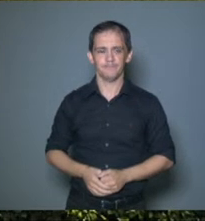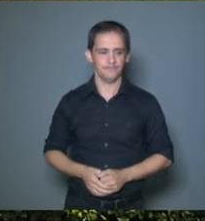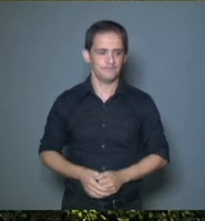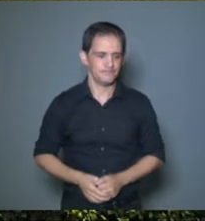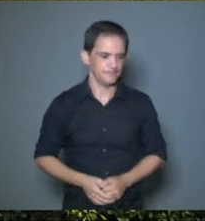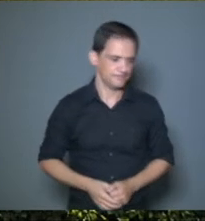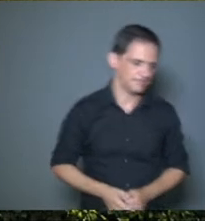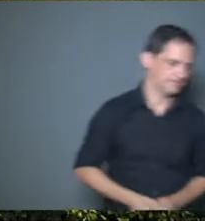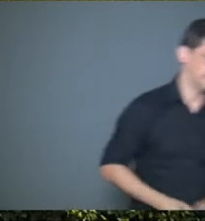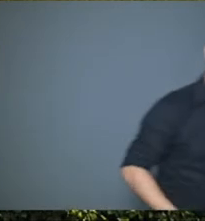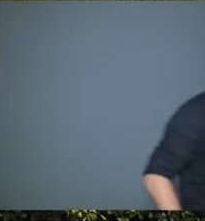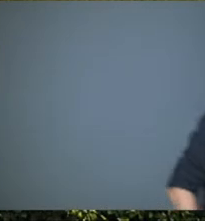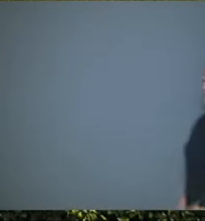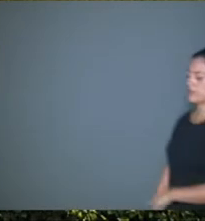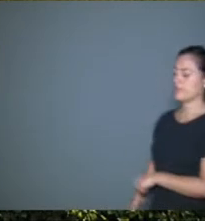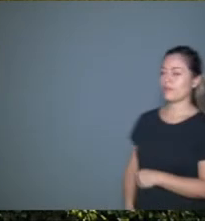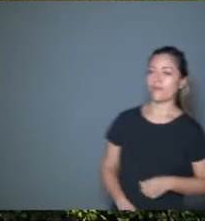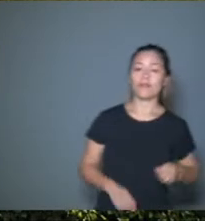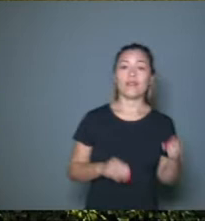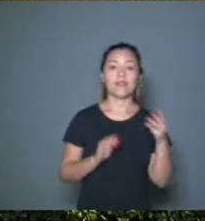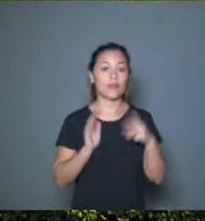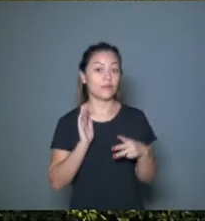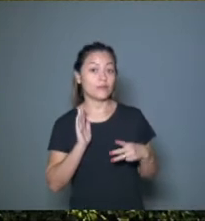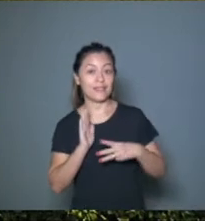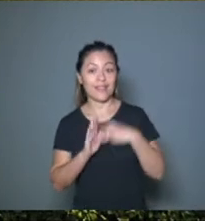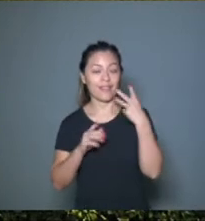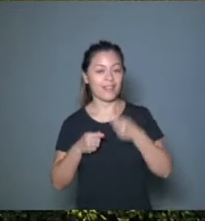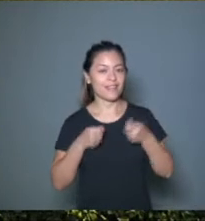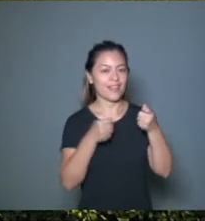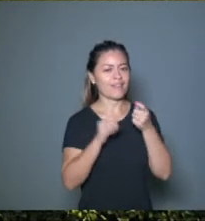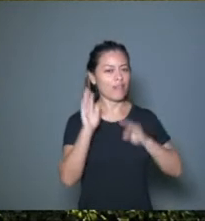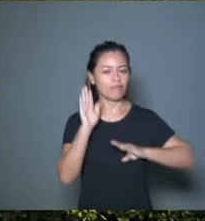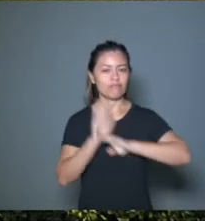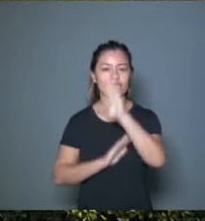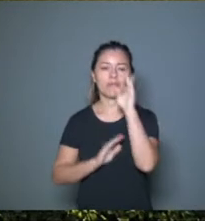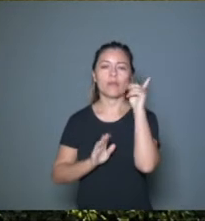figures. The third success story